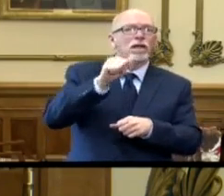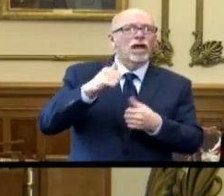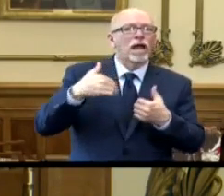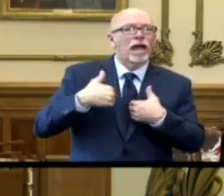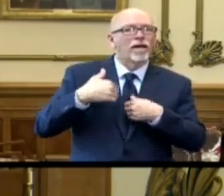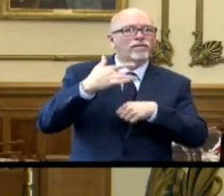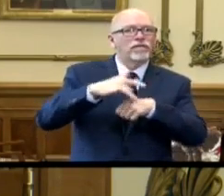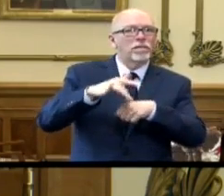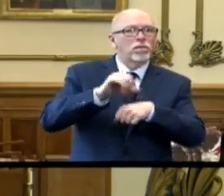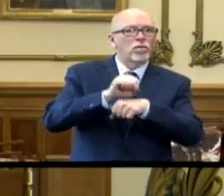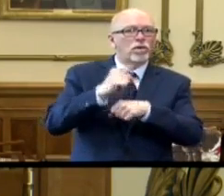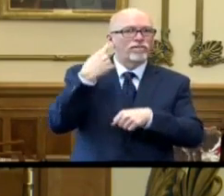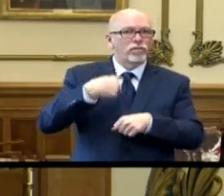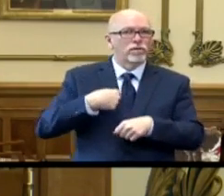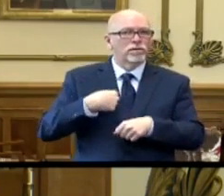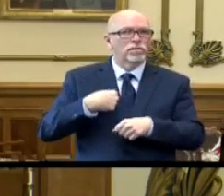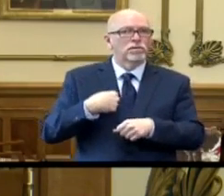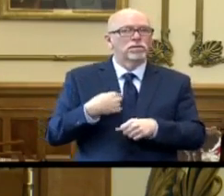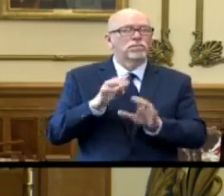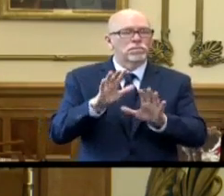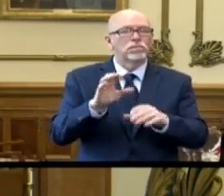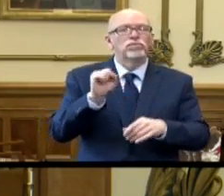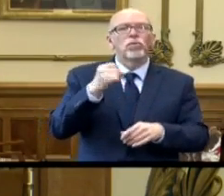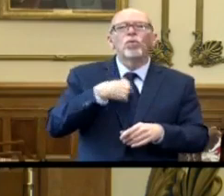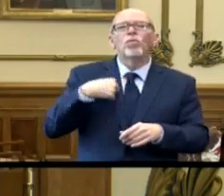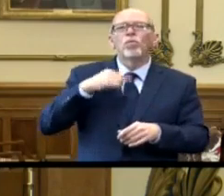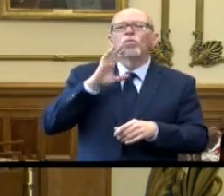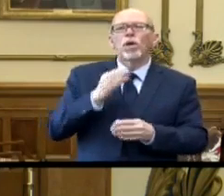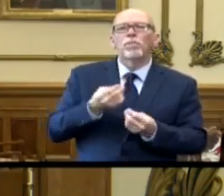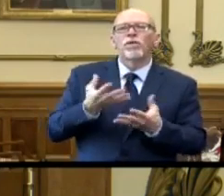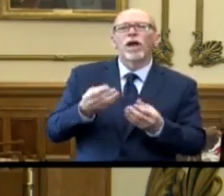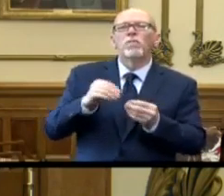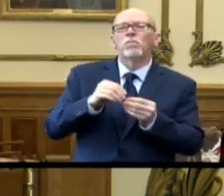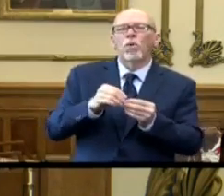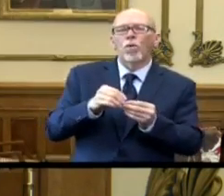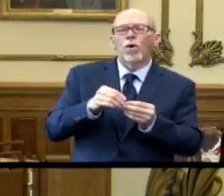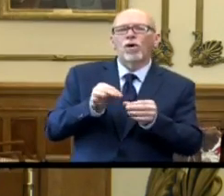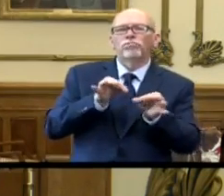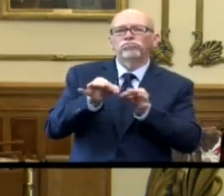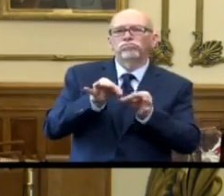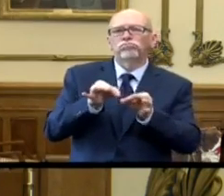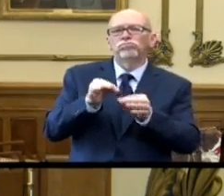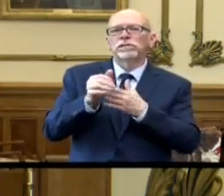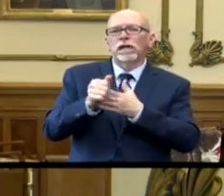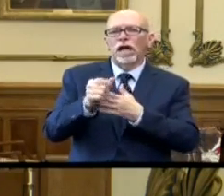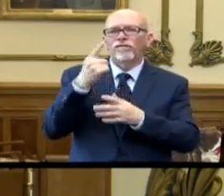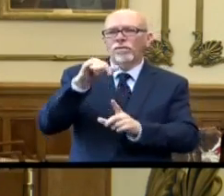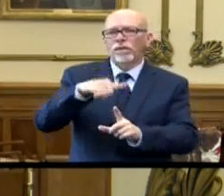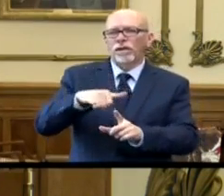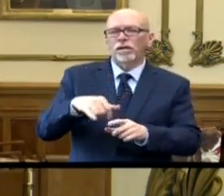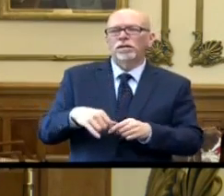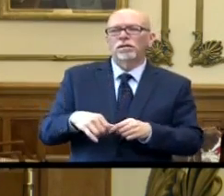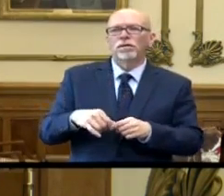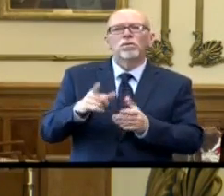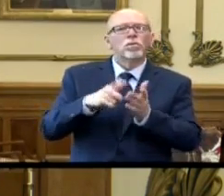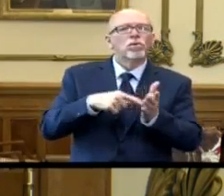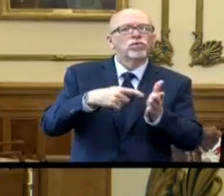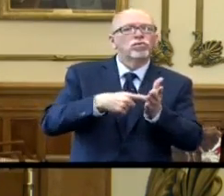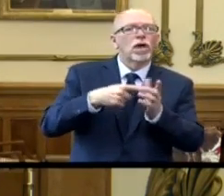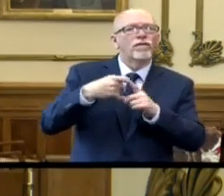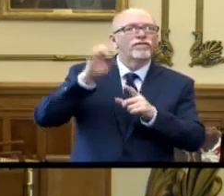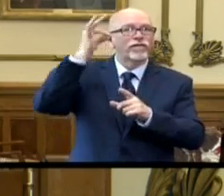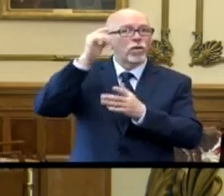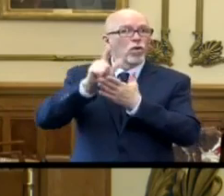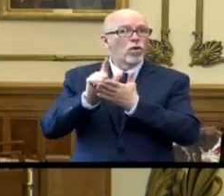having available work for them. So we will be providing a little bit more guidance on this. What's required under